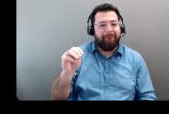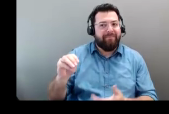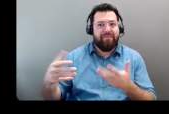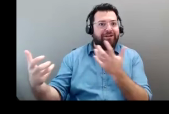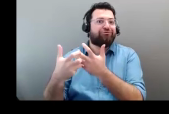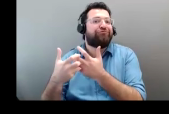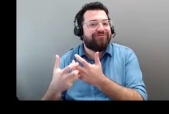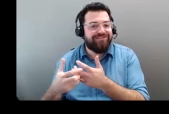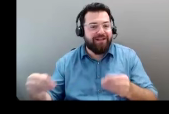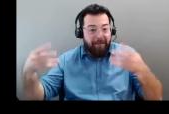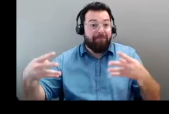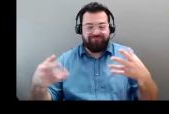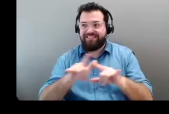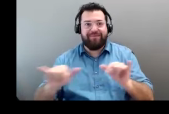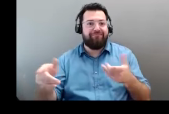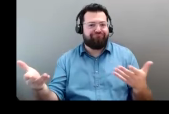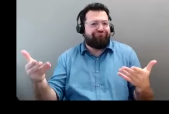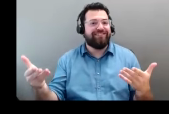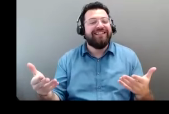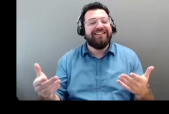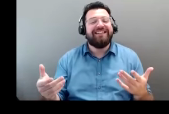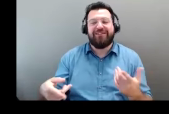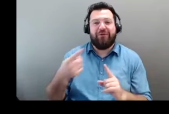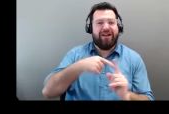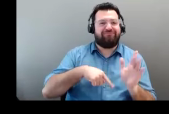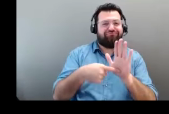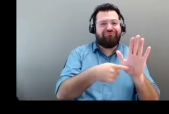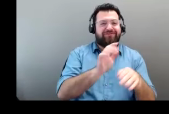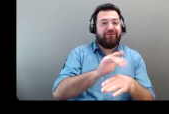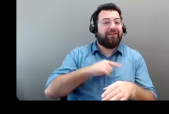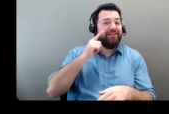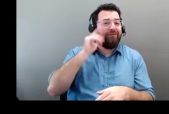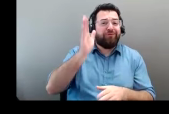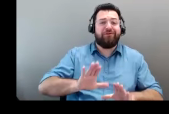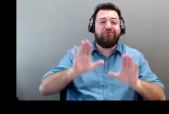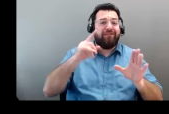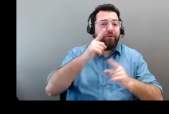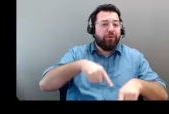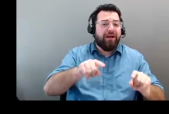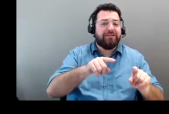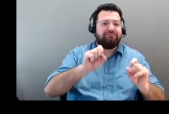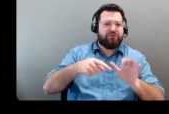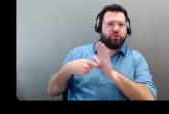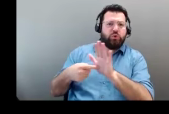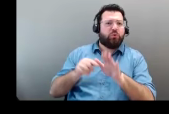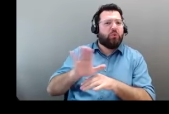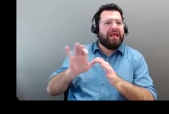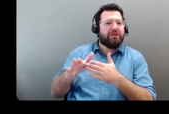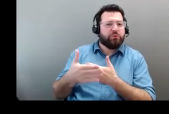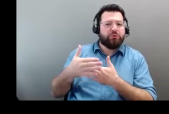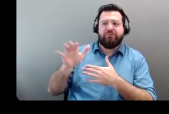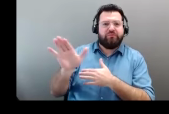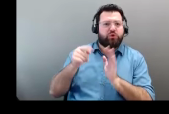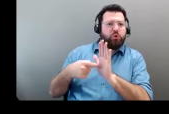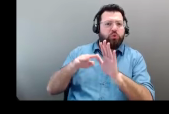video." And when I show the video, I think it would be a really good video to show in your classroom for students when we talk about like